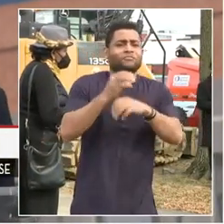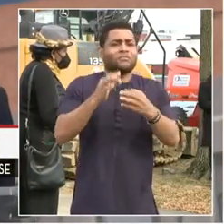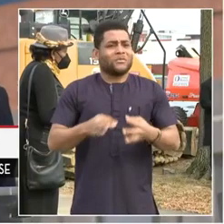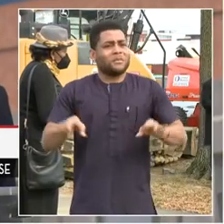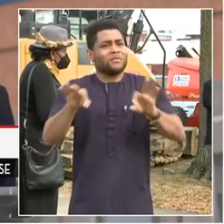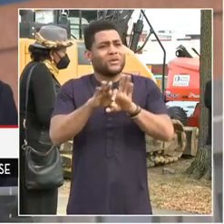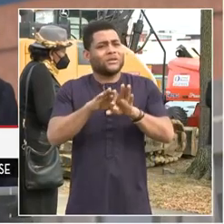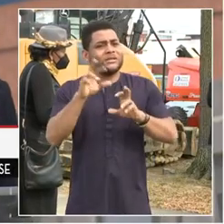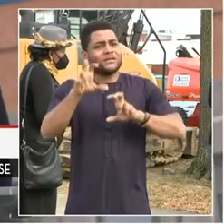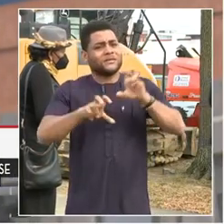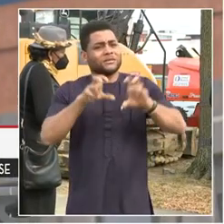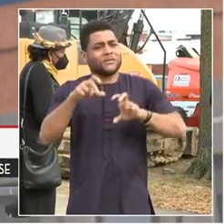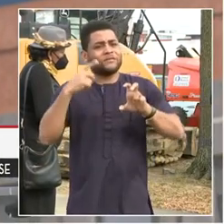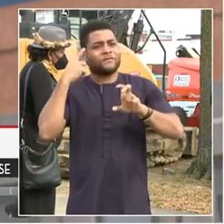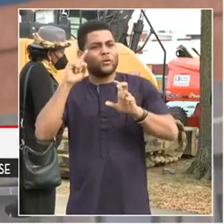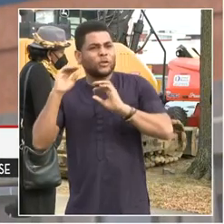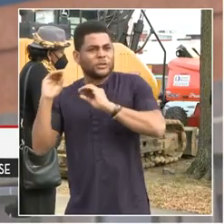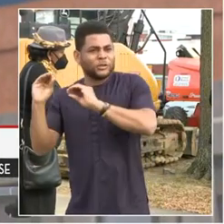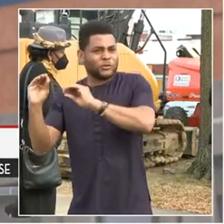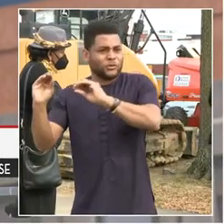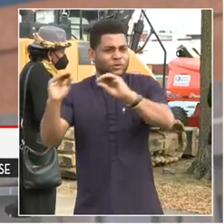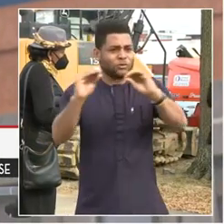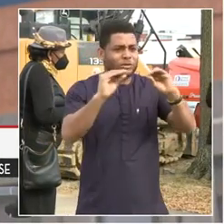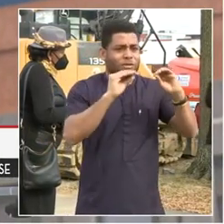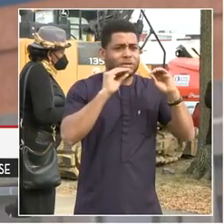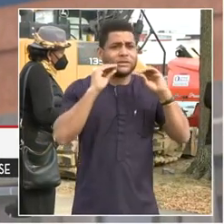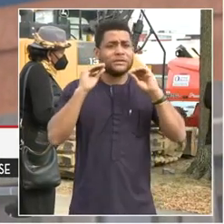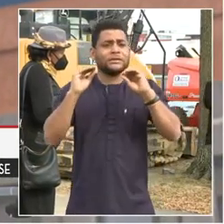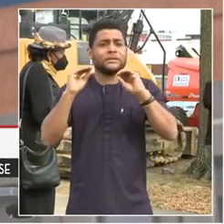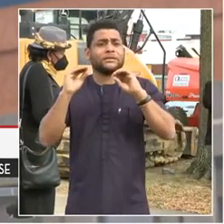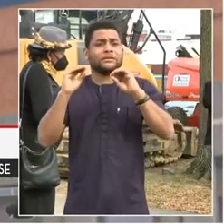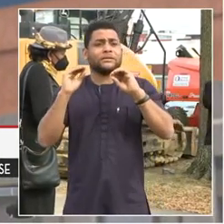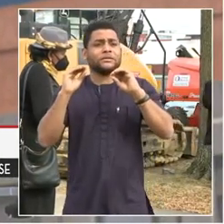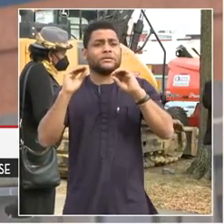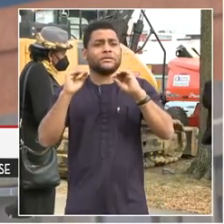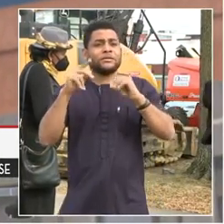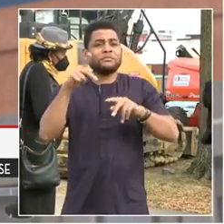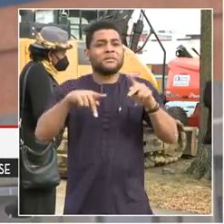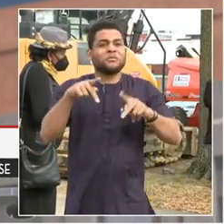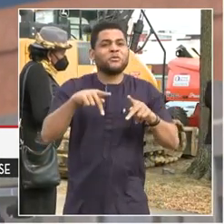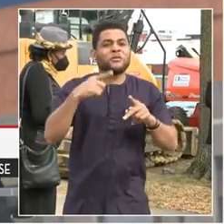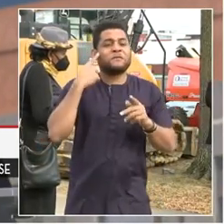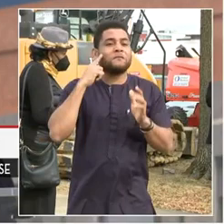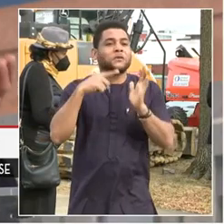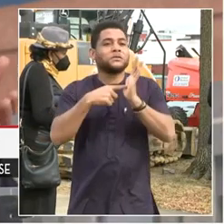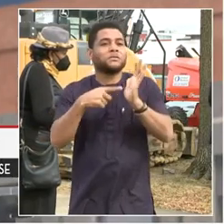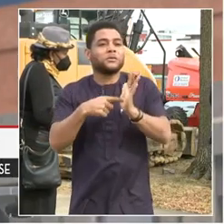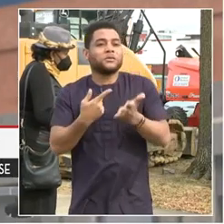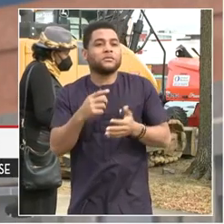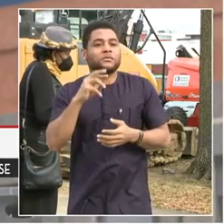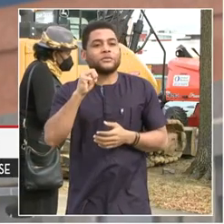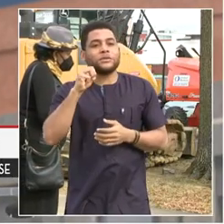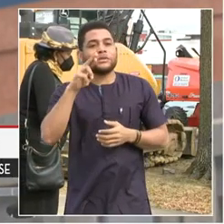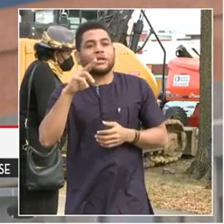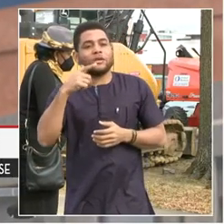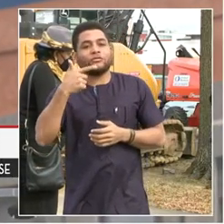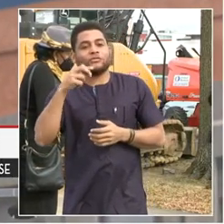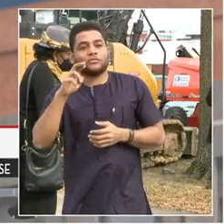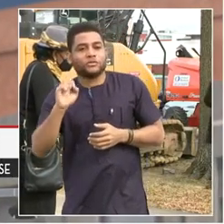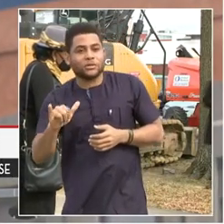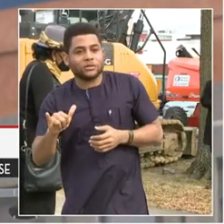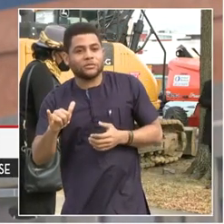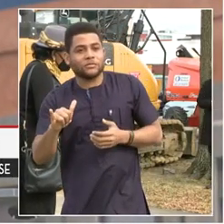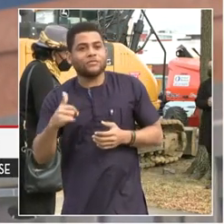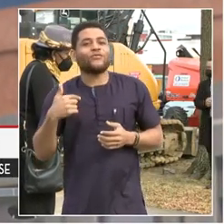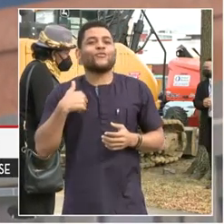education of Councilmember Vincent Gray. And we're very proud that we have